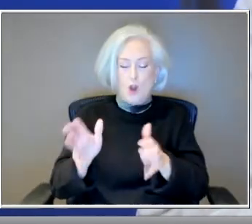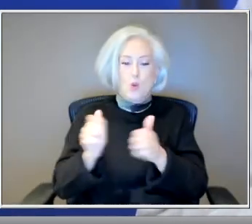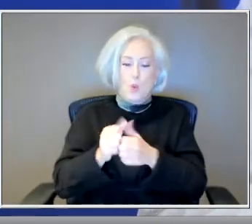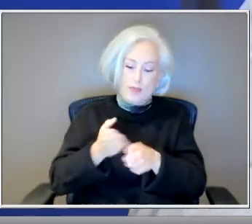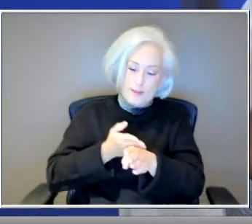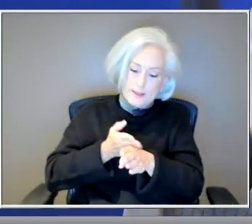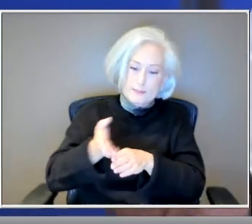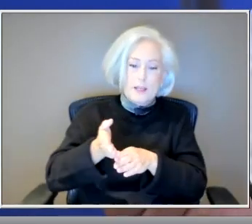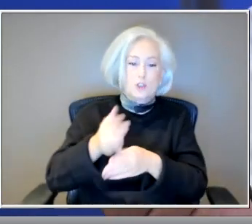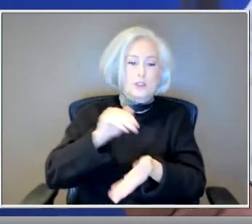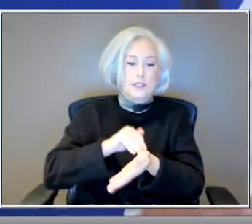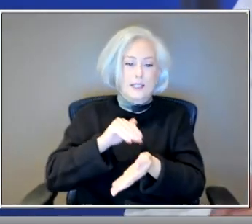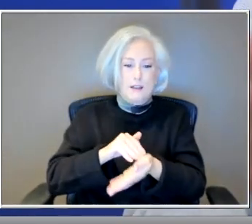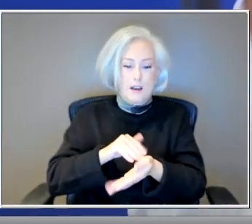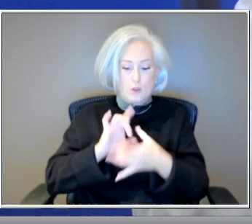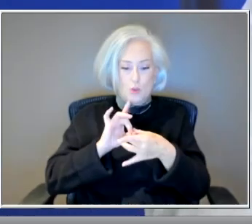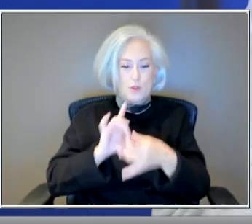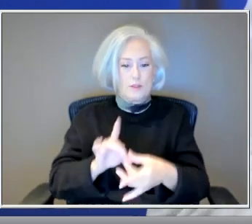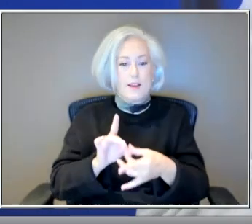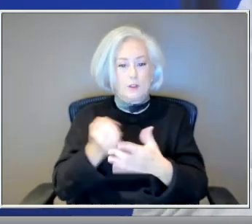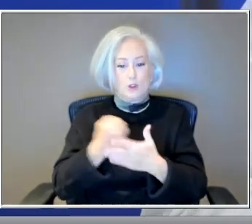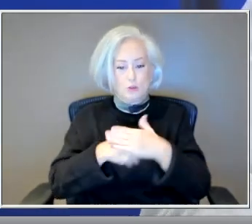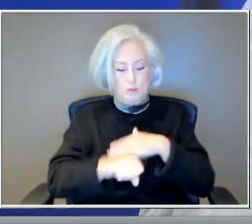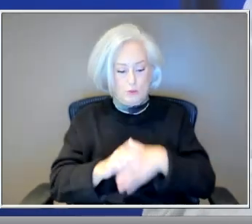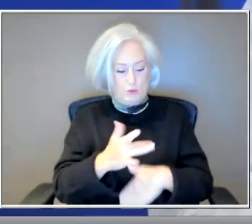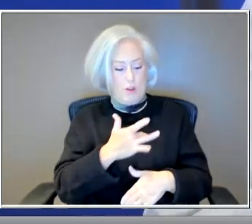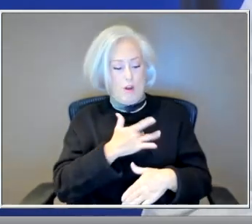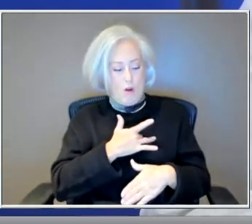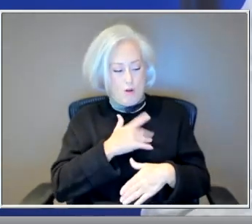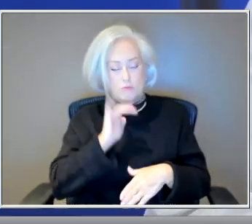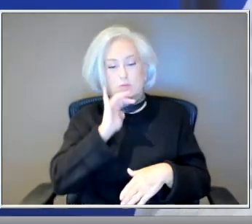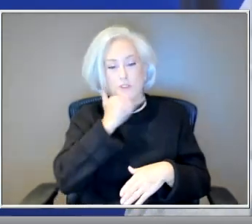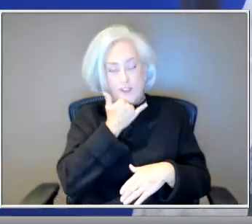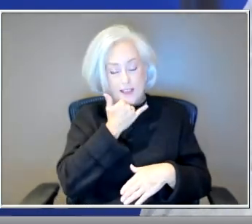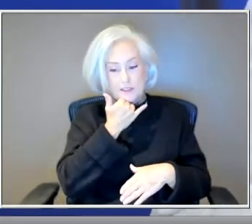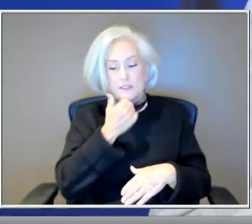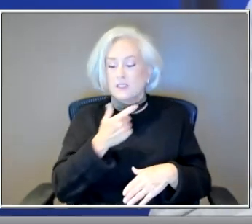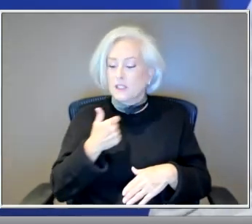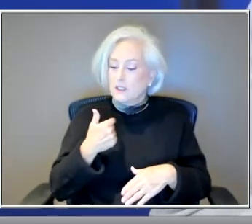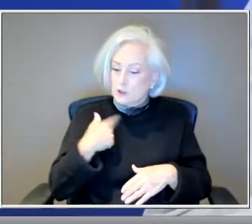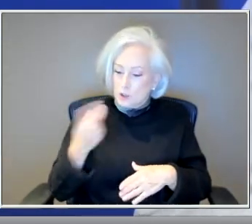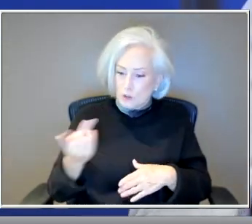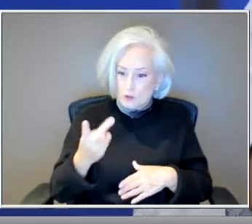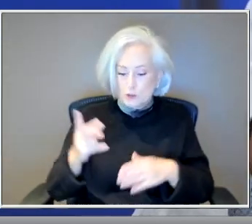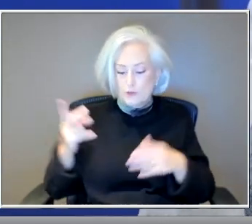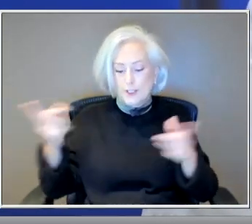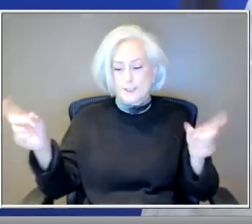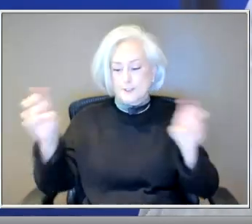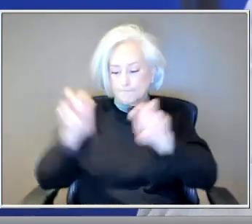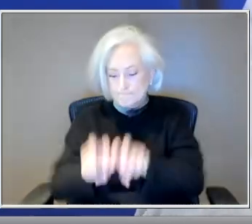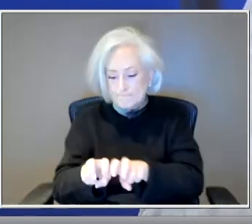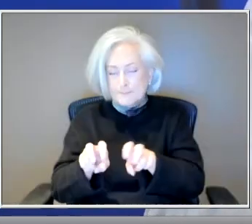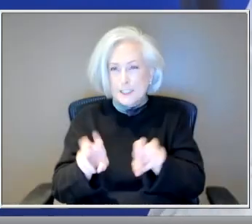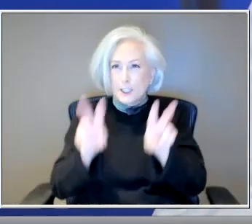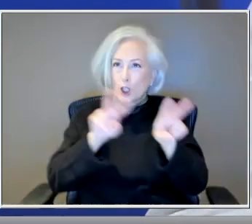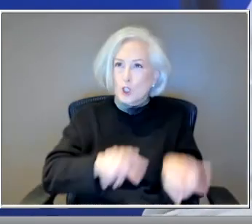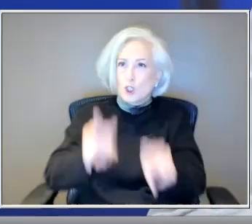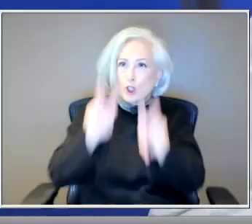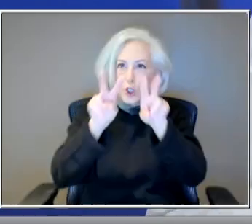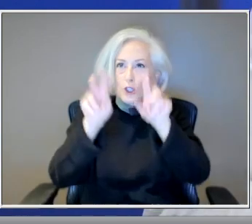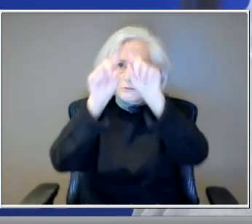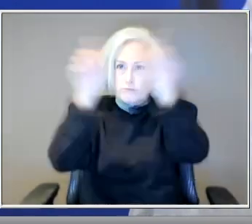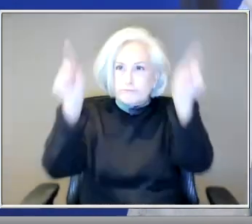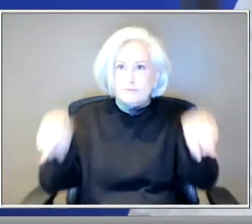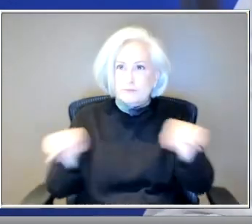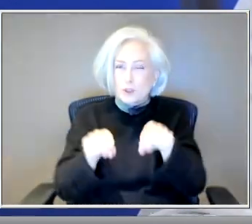so what I did is the next day after I saw you, I went straight to him. We started looking at imaging. We came up with a plan. We're going to present you at this conference. We